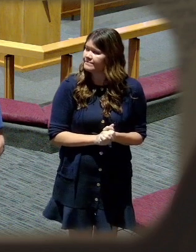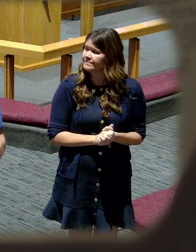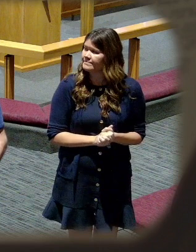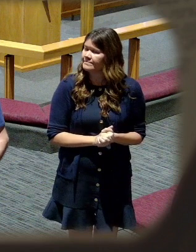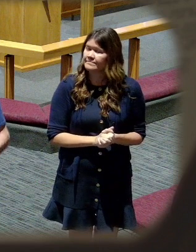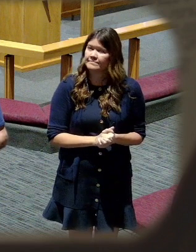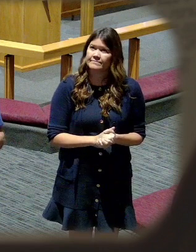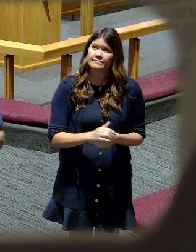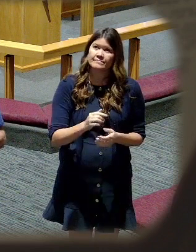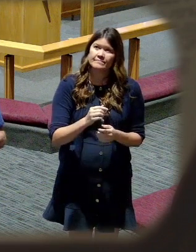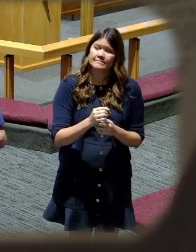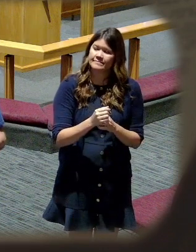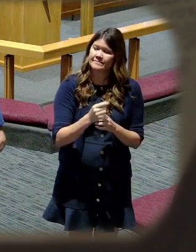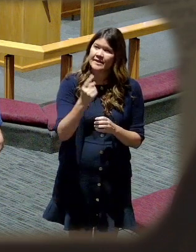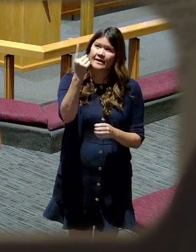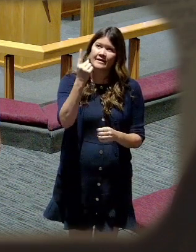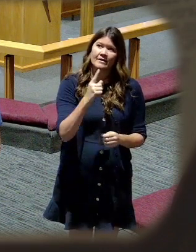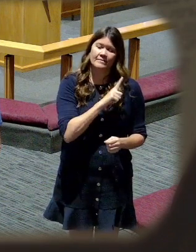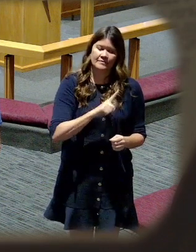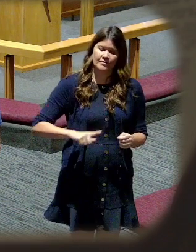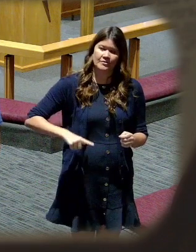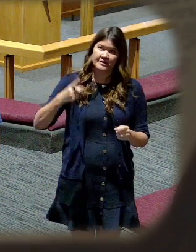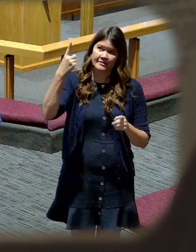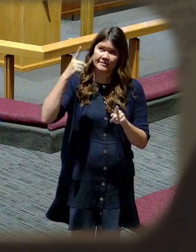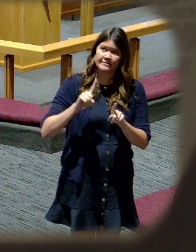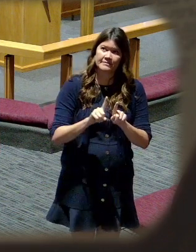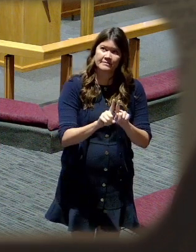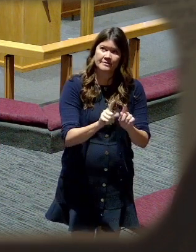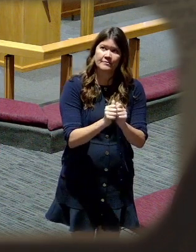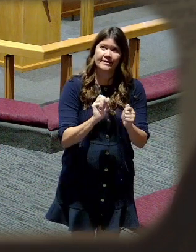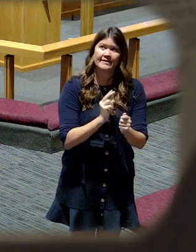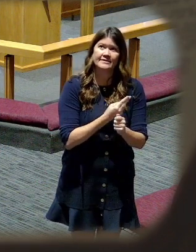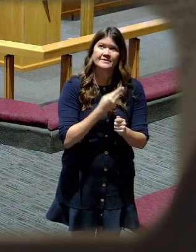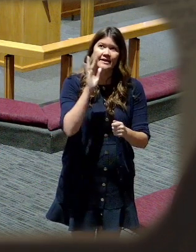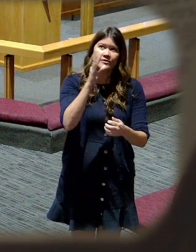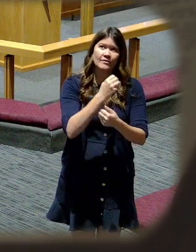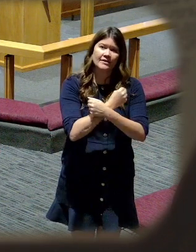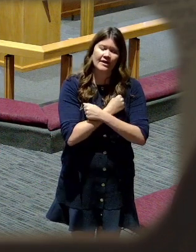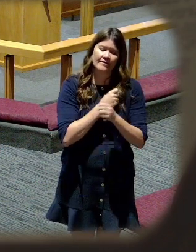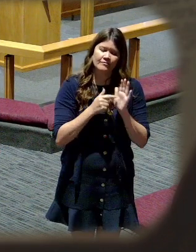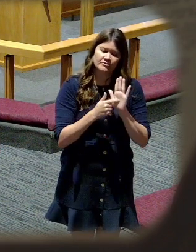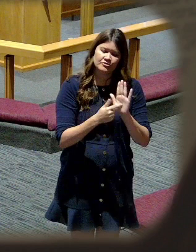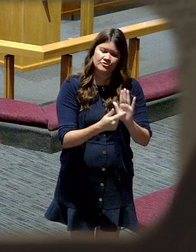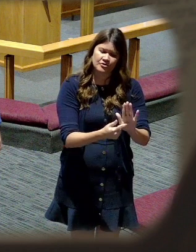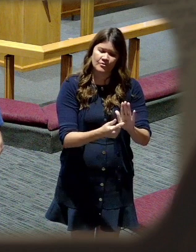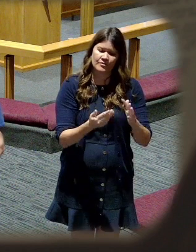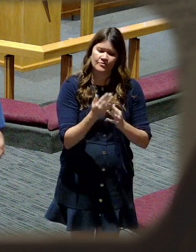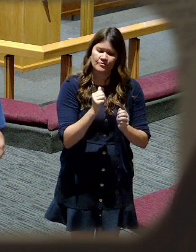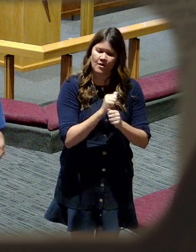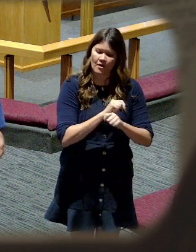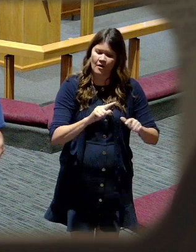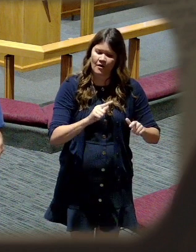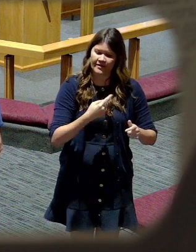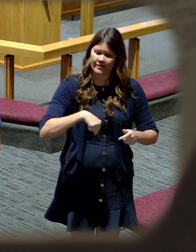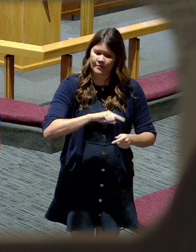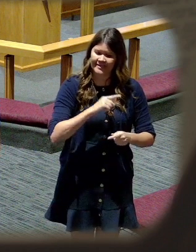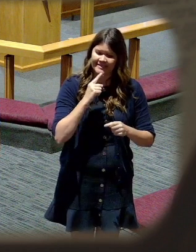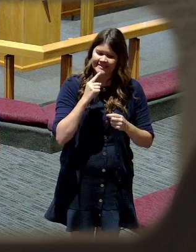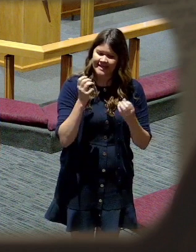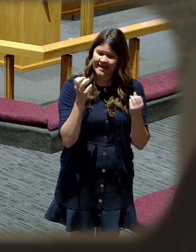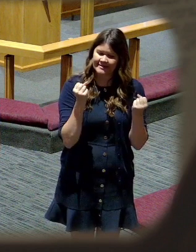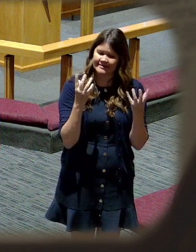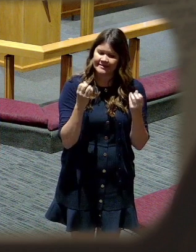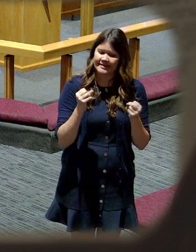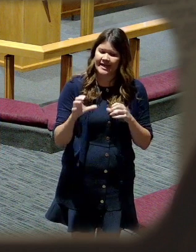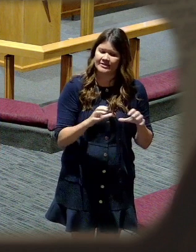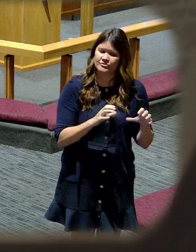Amen. Come, O Lord, and walk beside us, that Your love and blessing would be evident in all that we say and do. With hope we